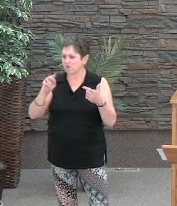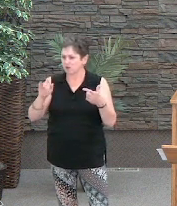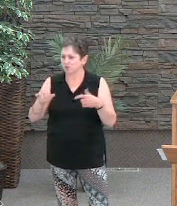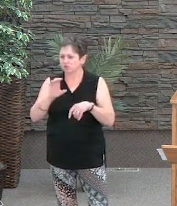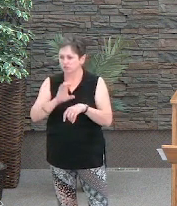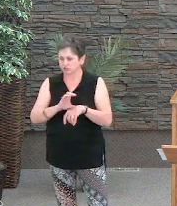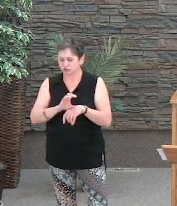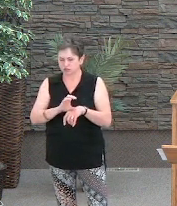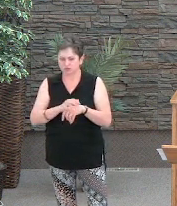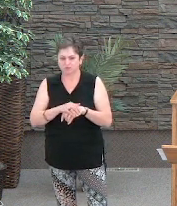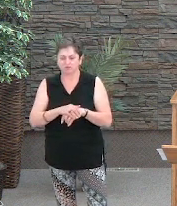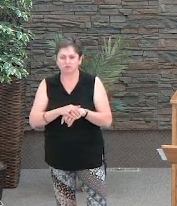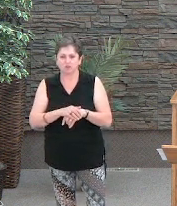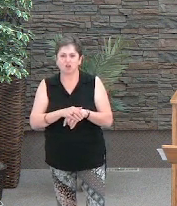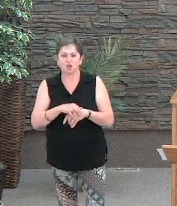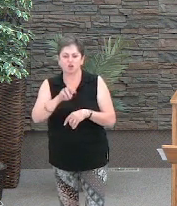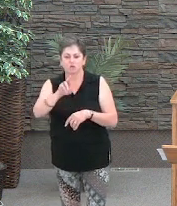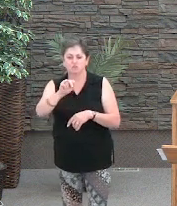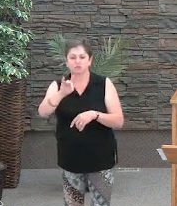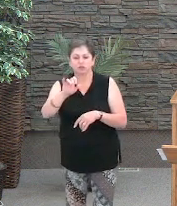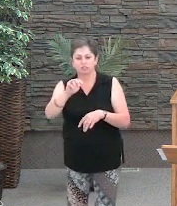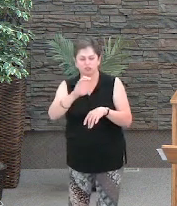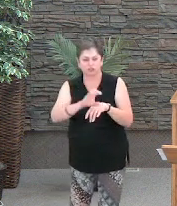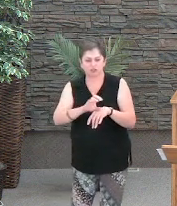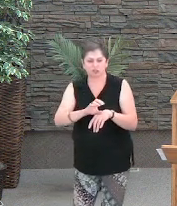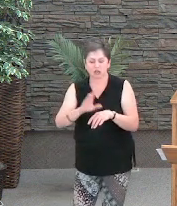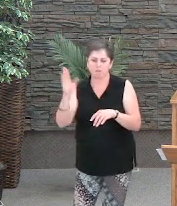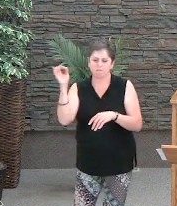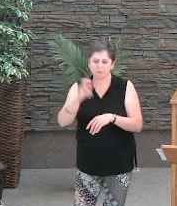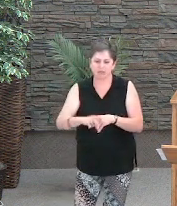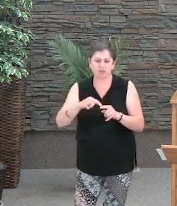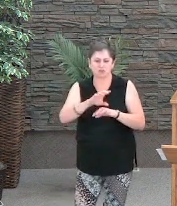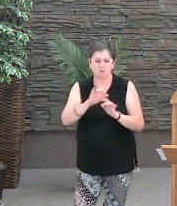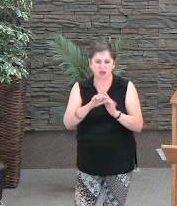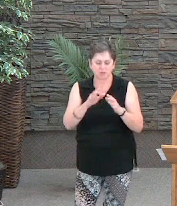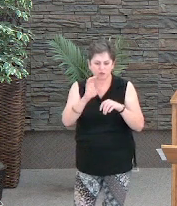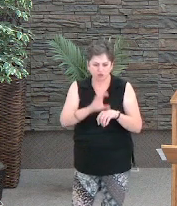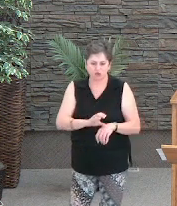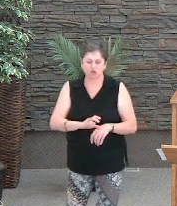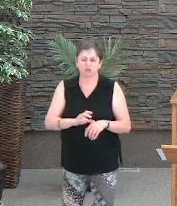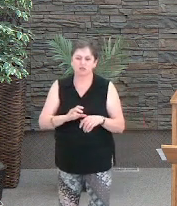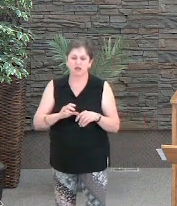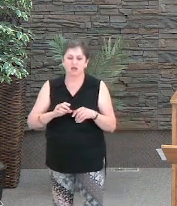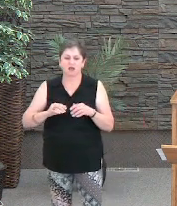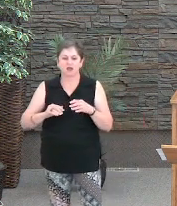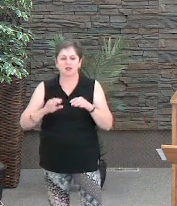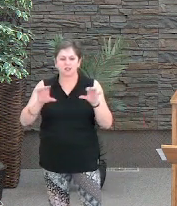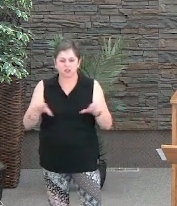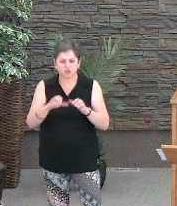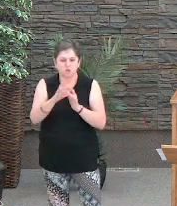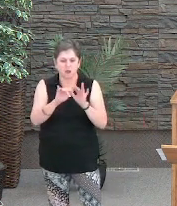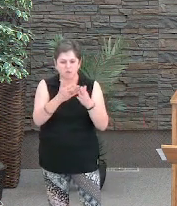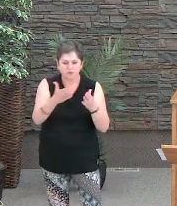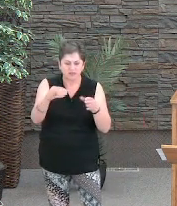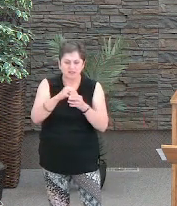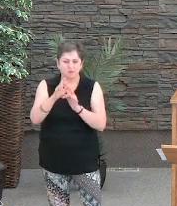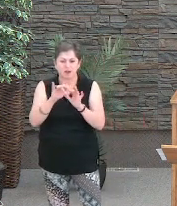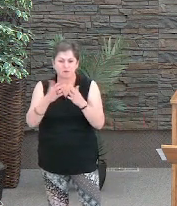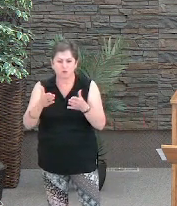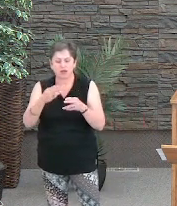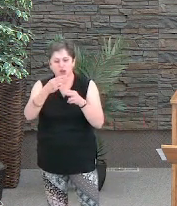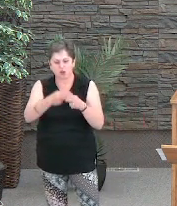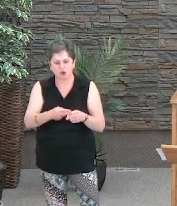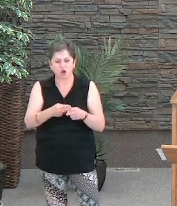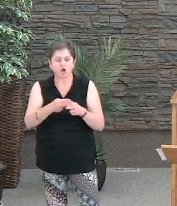church. A restoration church. A back to the Bible church. A let's do Bible things in Bible ways and call Bible things